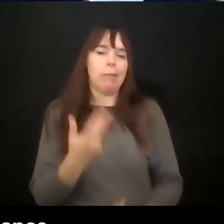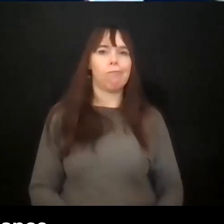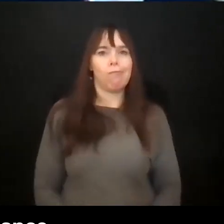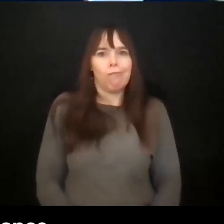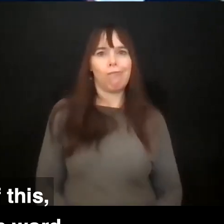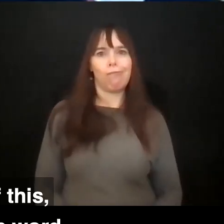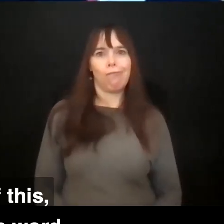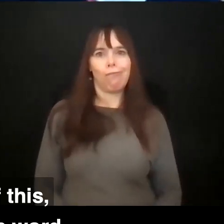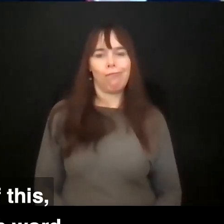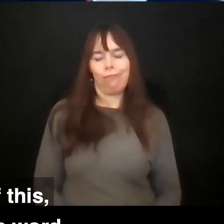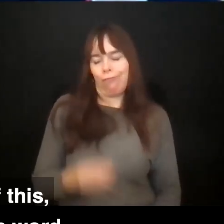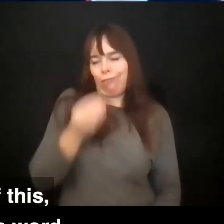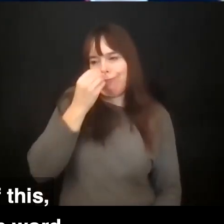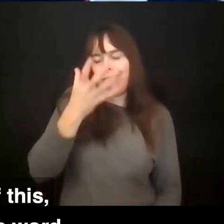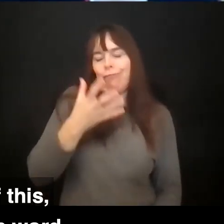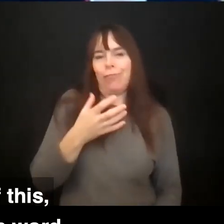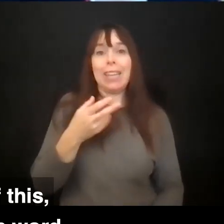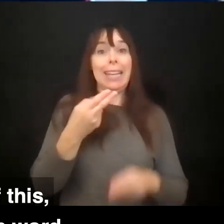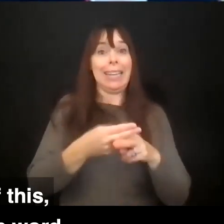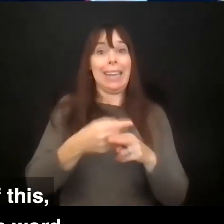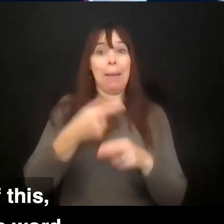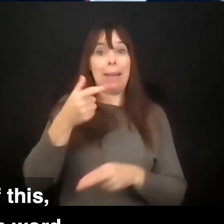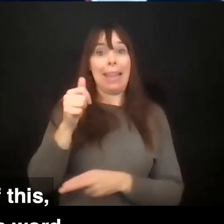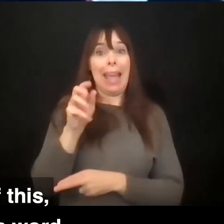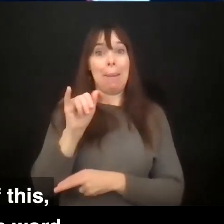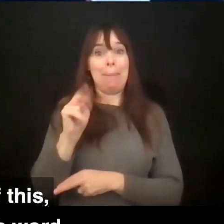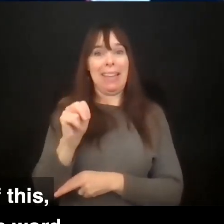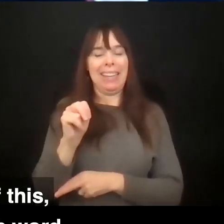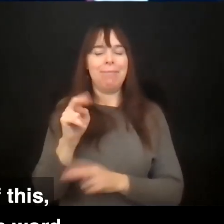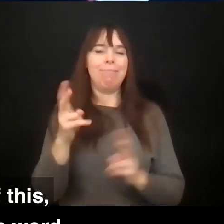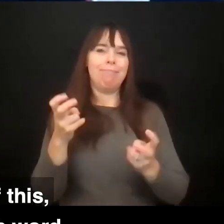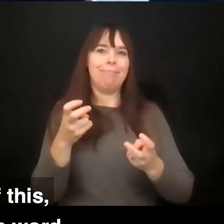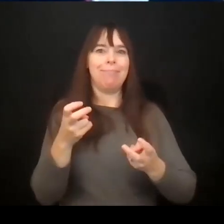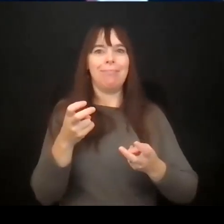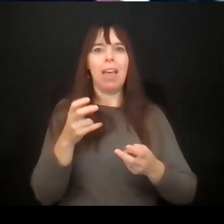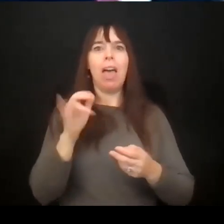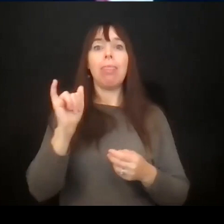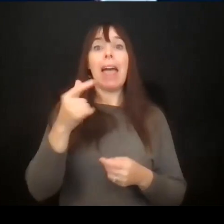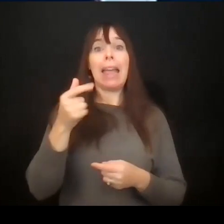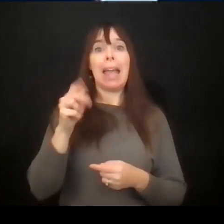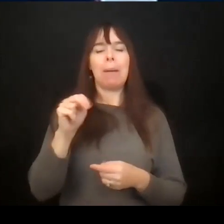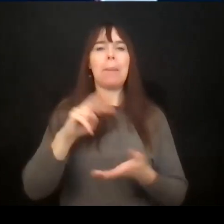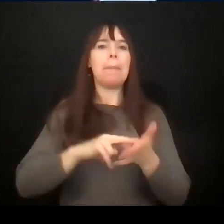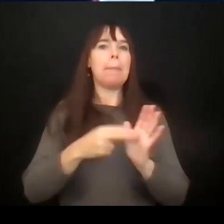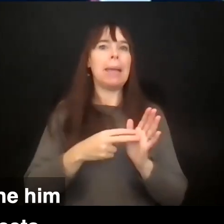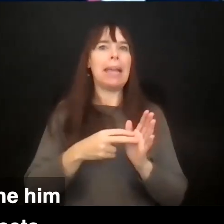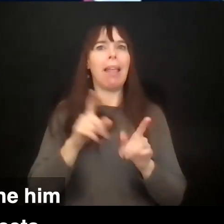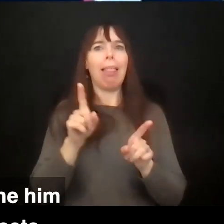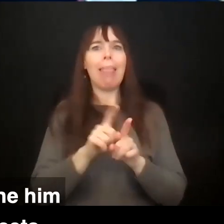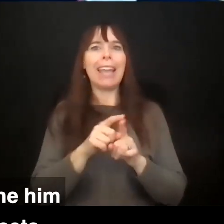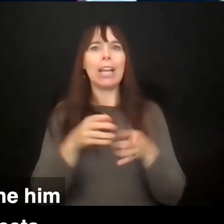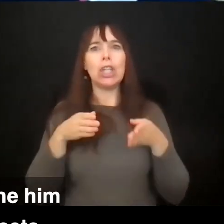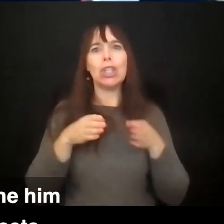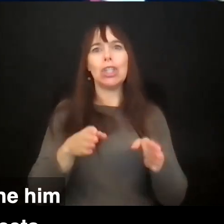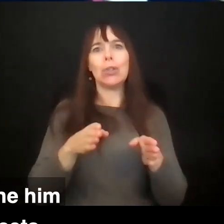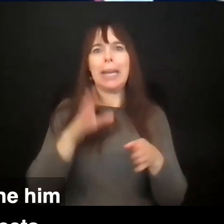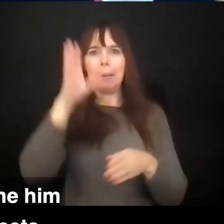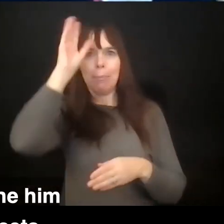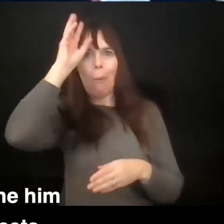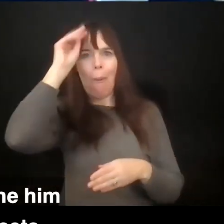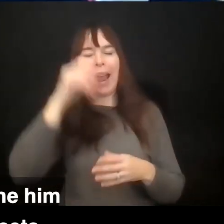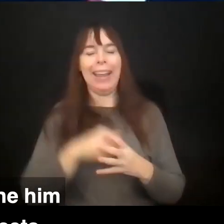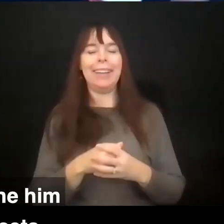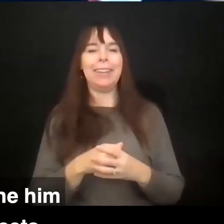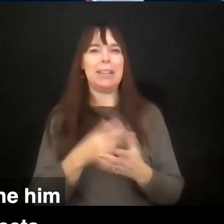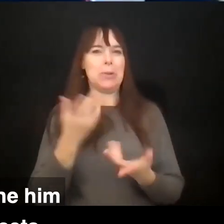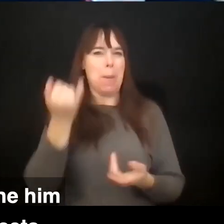defiance. Gamin is the name of this. Gamin is sort of a French word for street urchin. And so you can